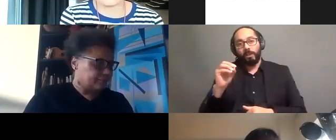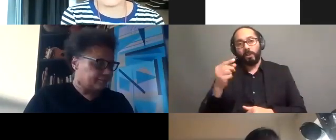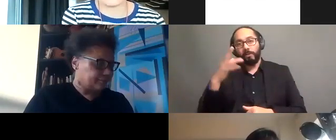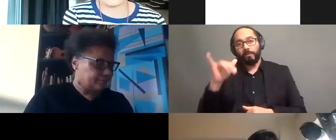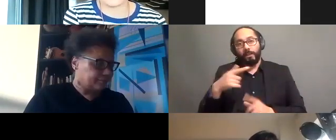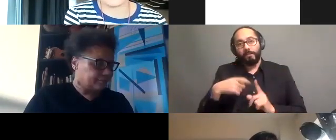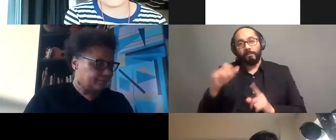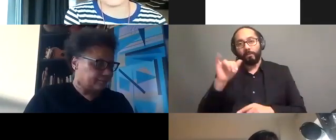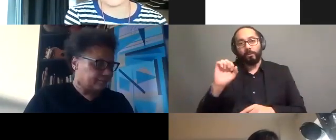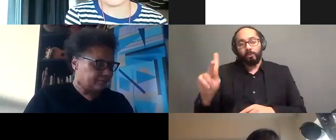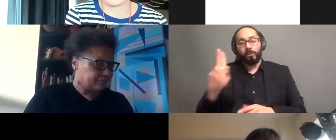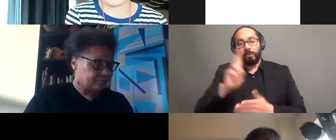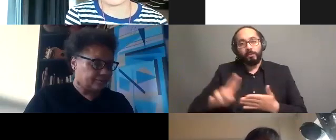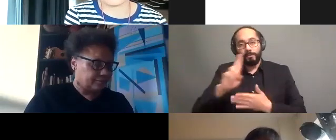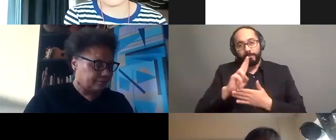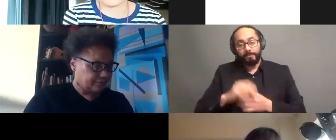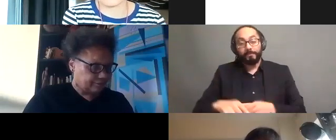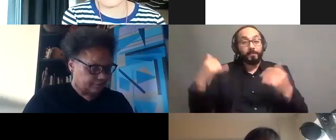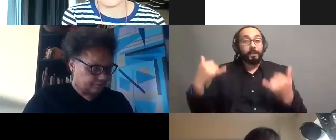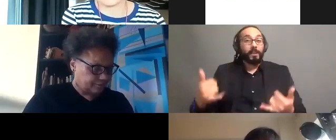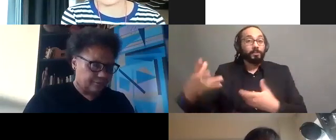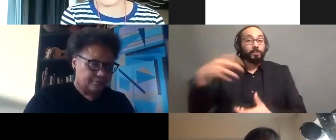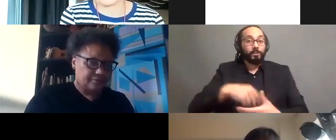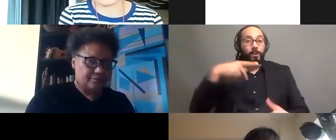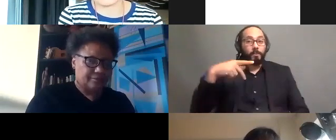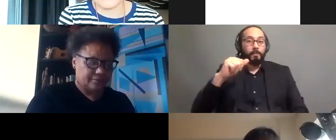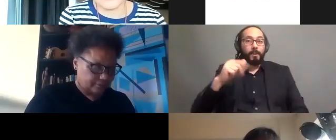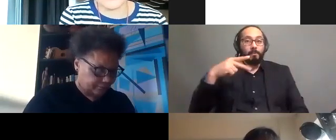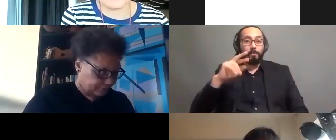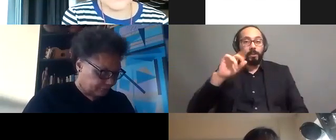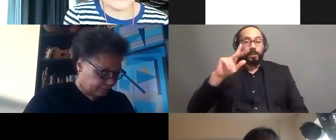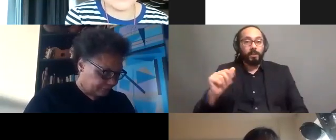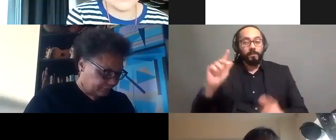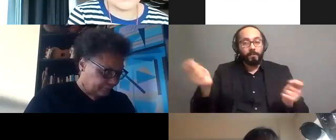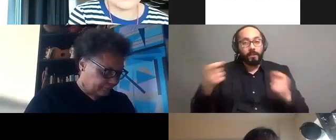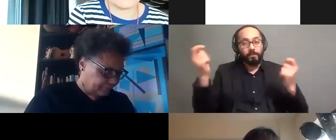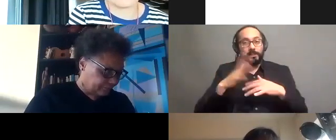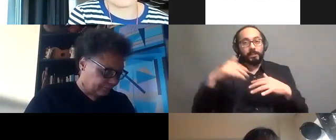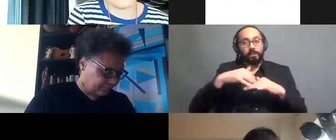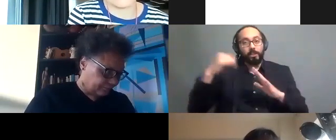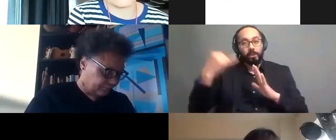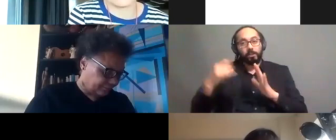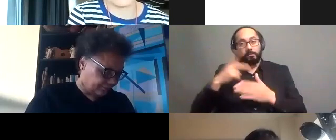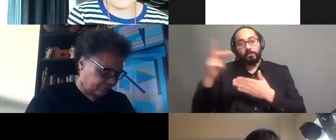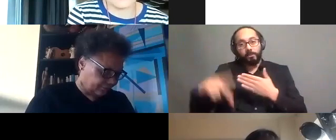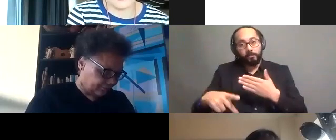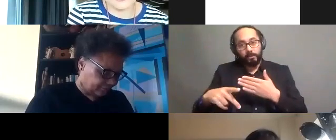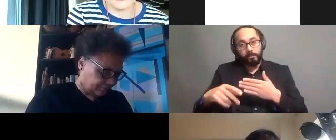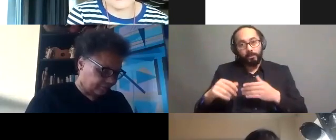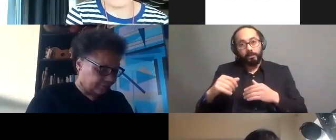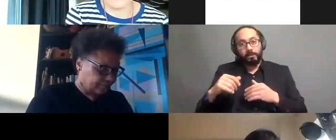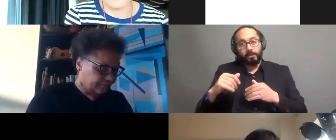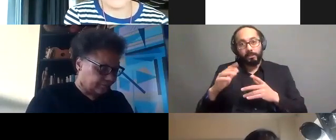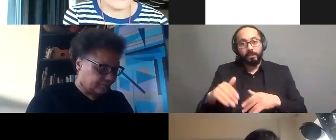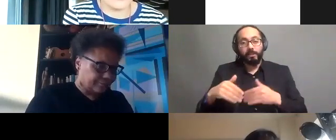is part of the Paprika Festival's Indigenous Arts Program, preparing for Adelaide's research,